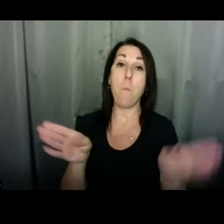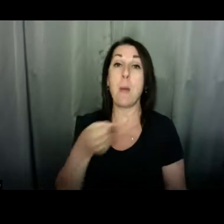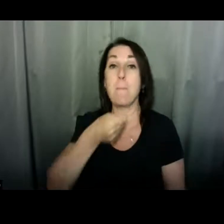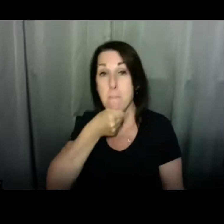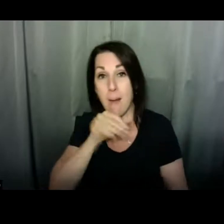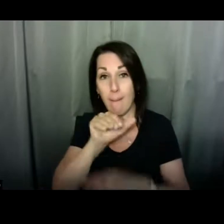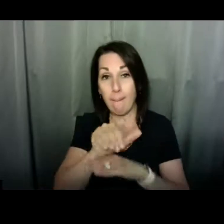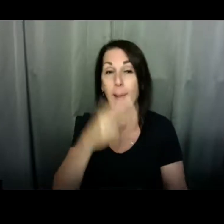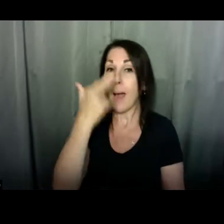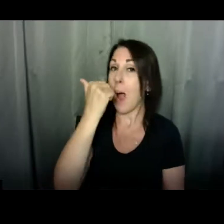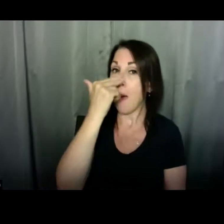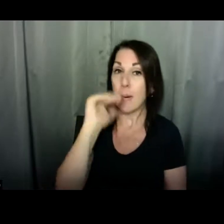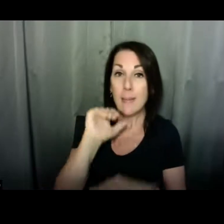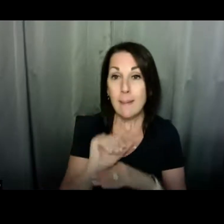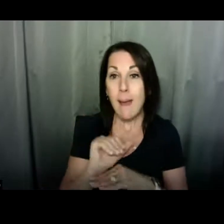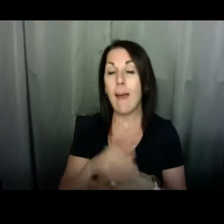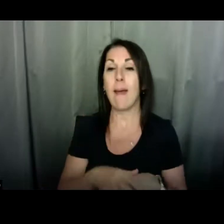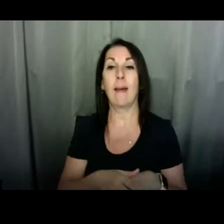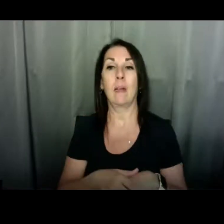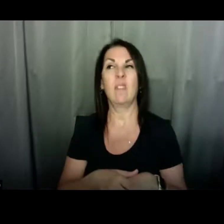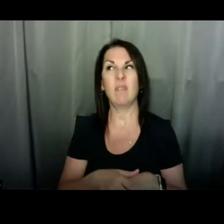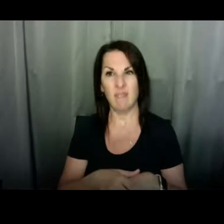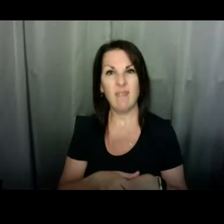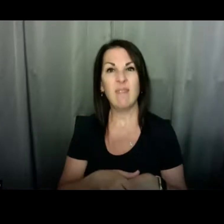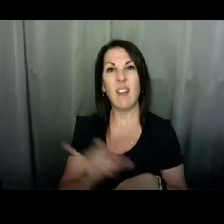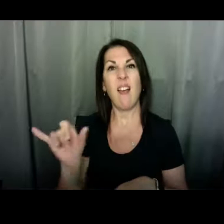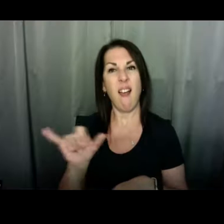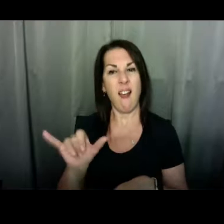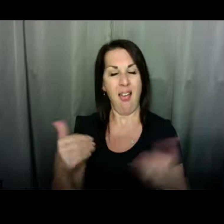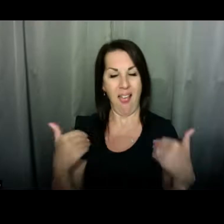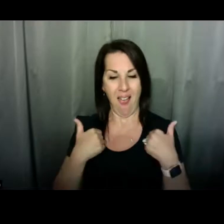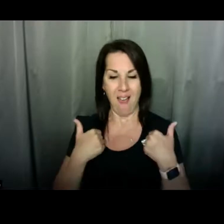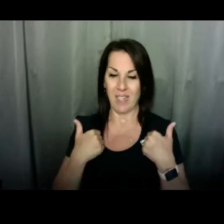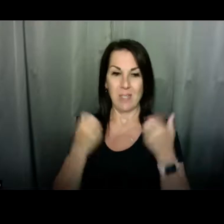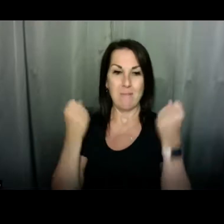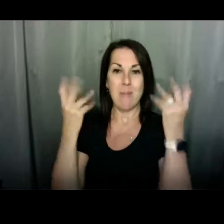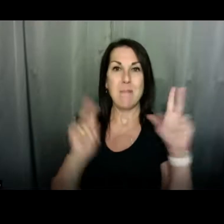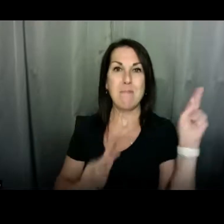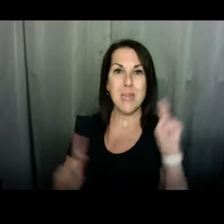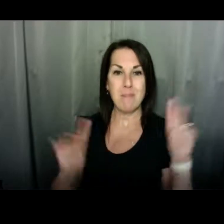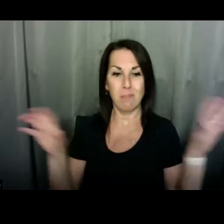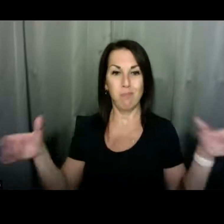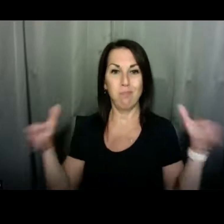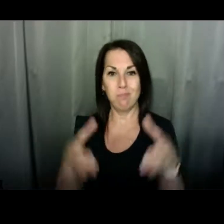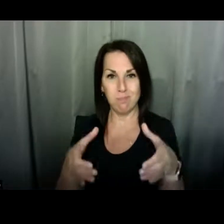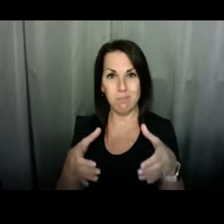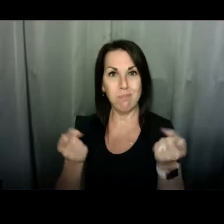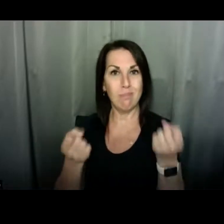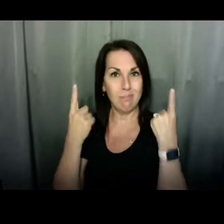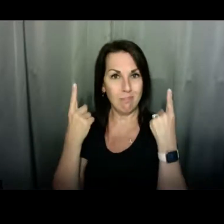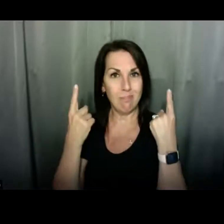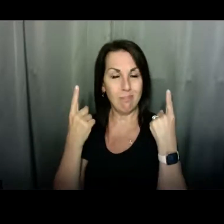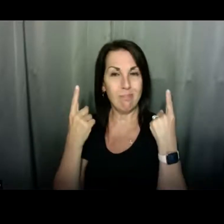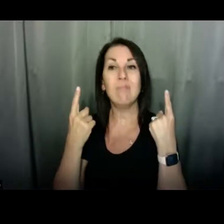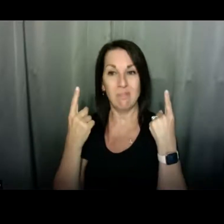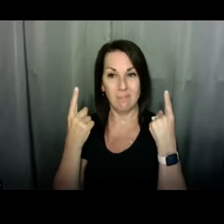have comedy nights. And it's kind of just like having a bunch of people who kind of get it at the college,